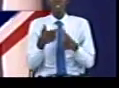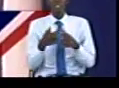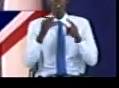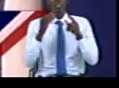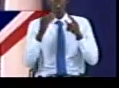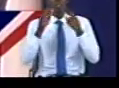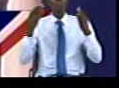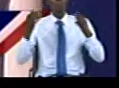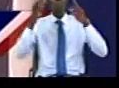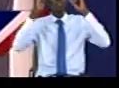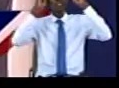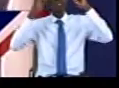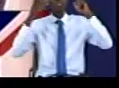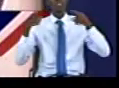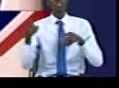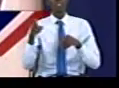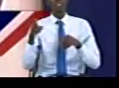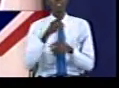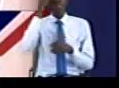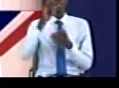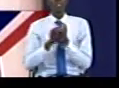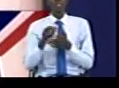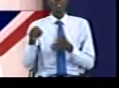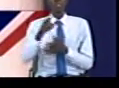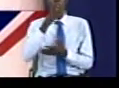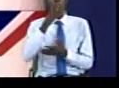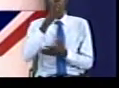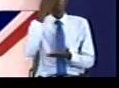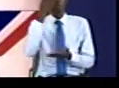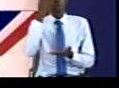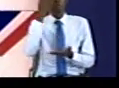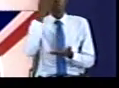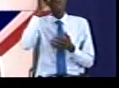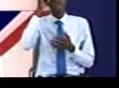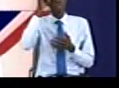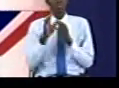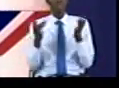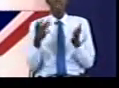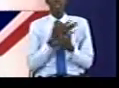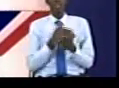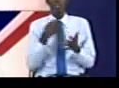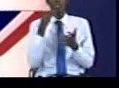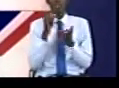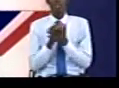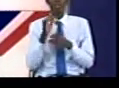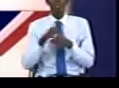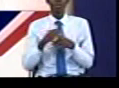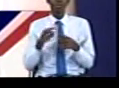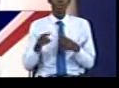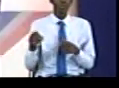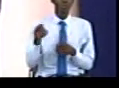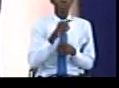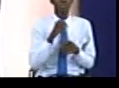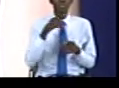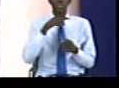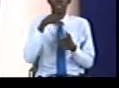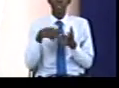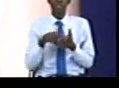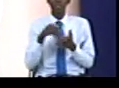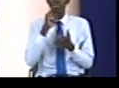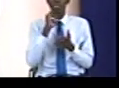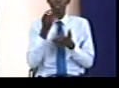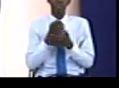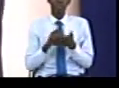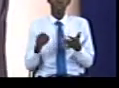understanding, that they might understand the scriptures. And then he says, and he said unto them, thus it is written, and thus